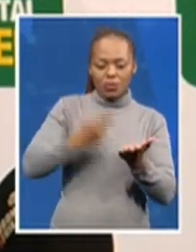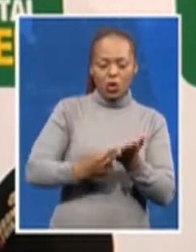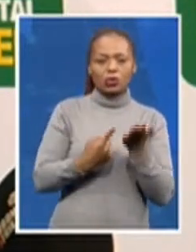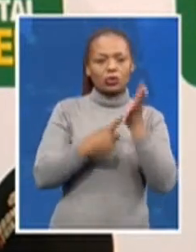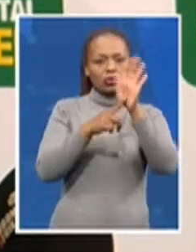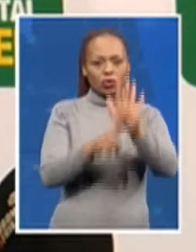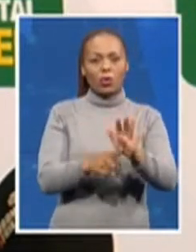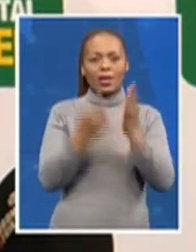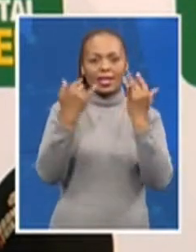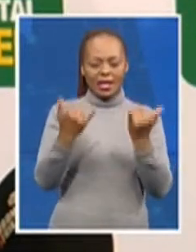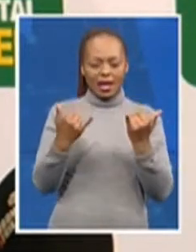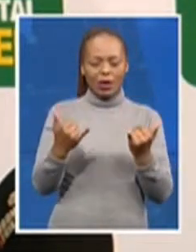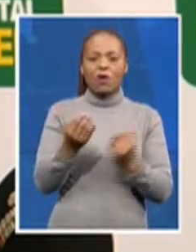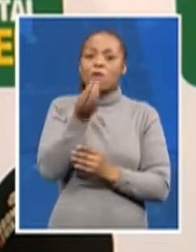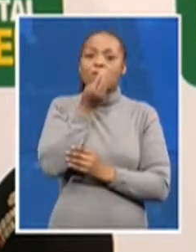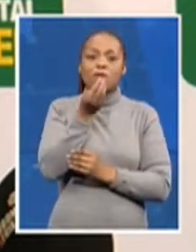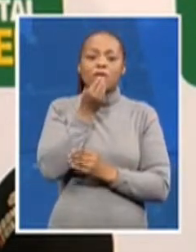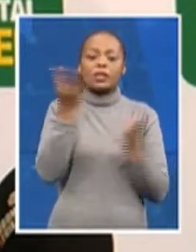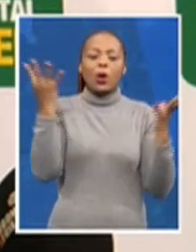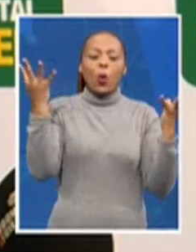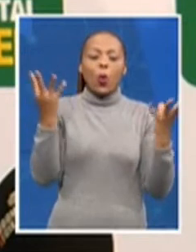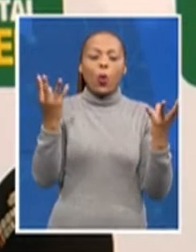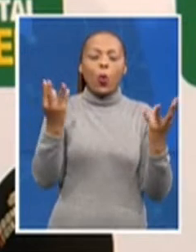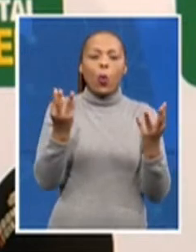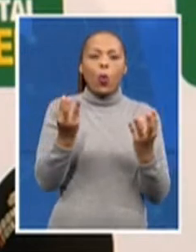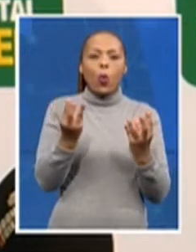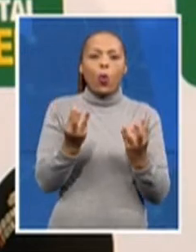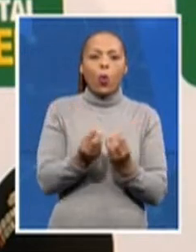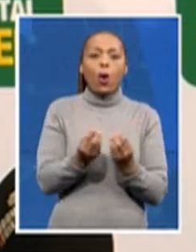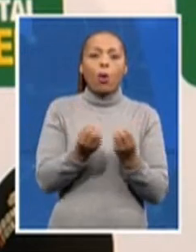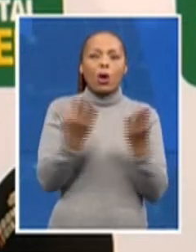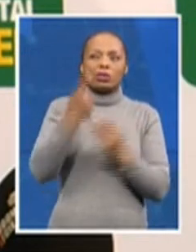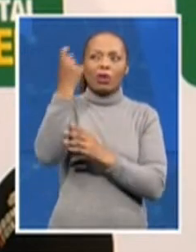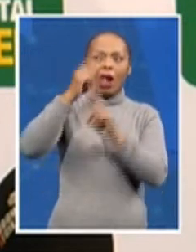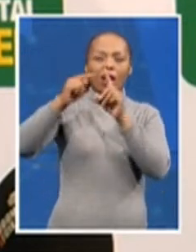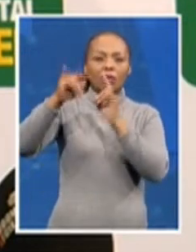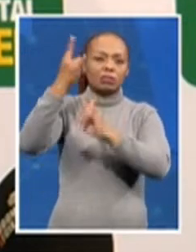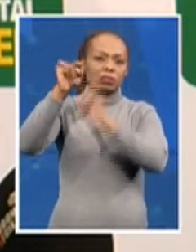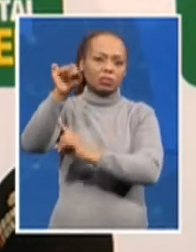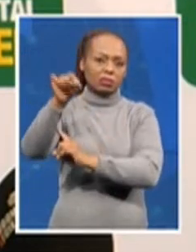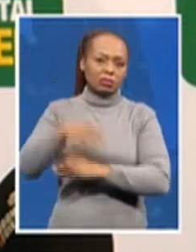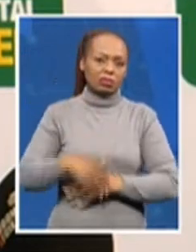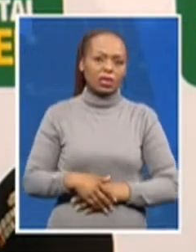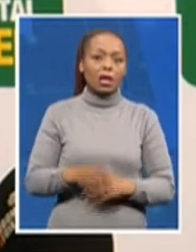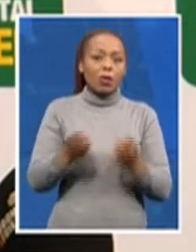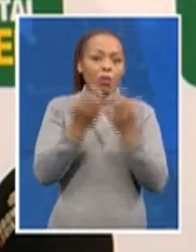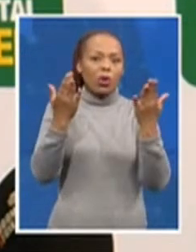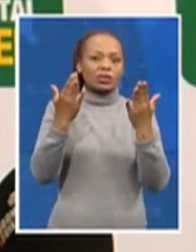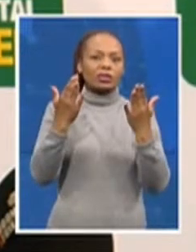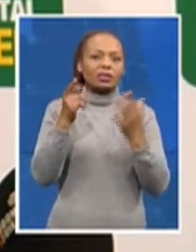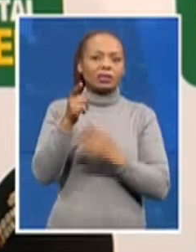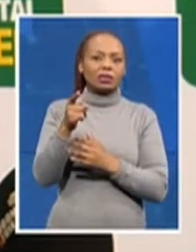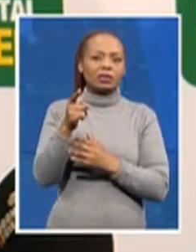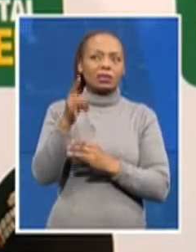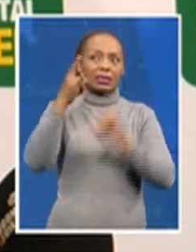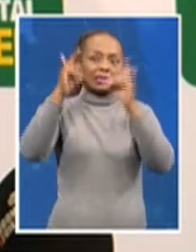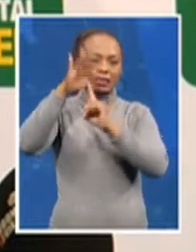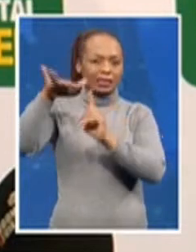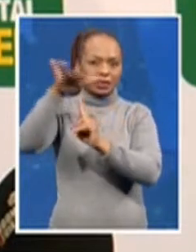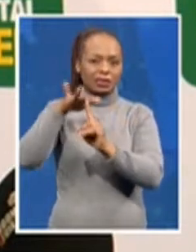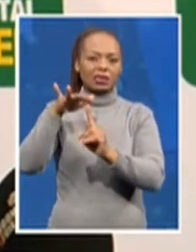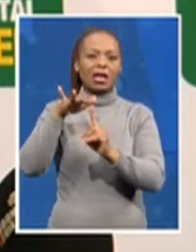in various towns. Majority of our towns are already experiencing severe shortage, while